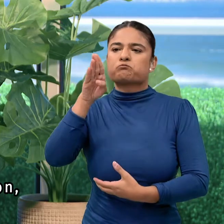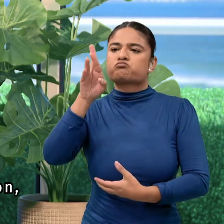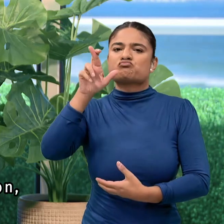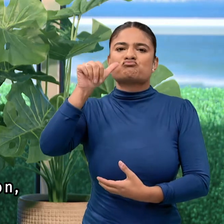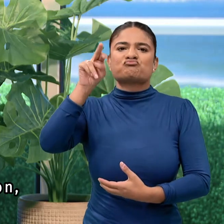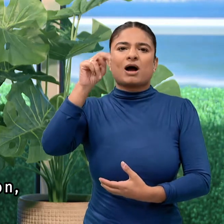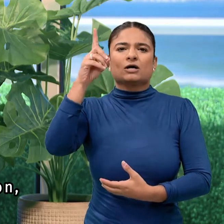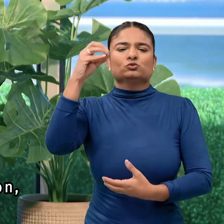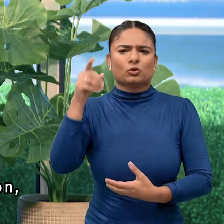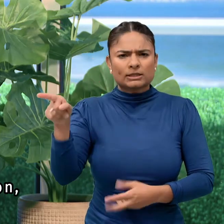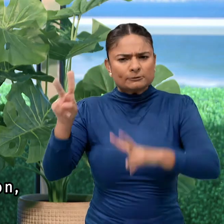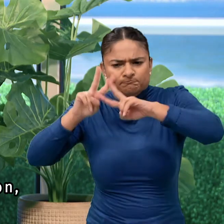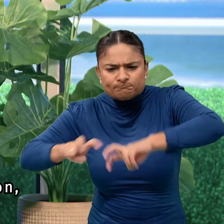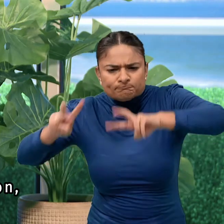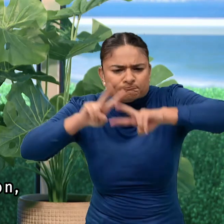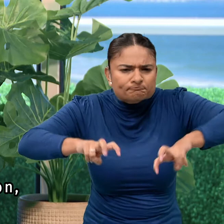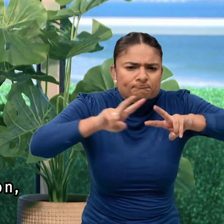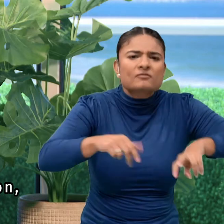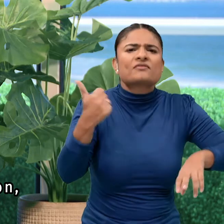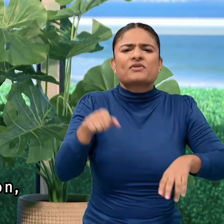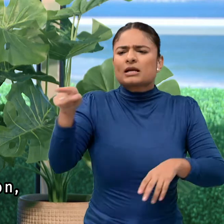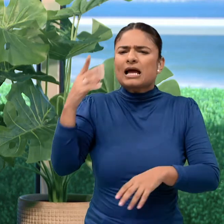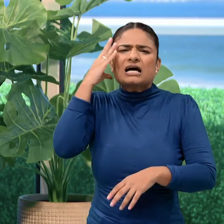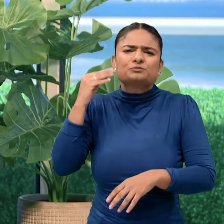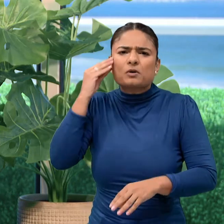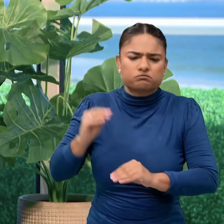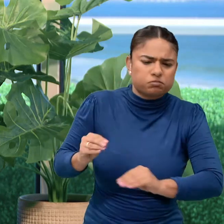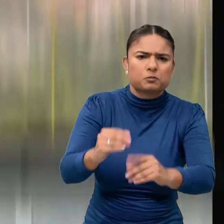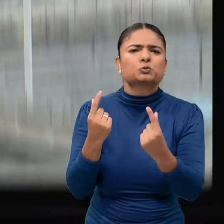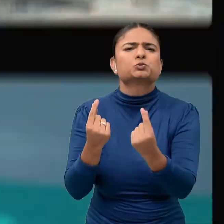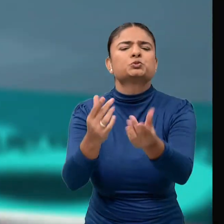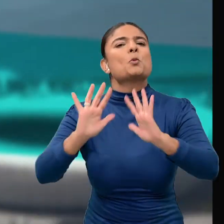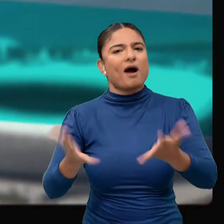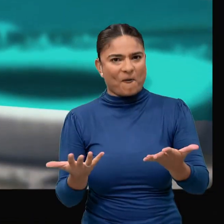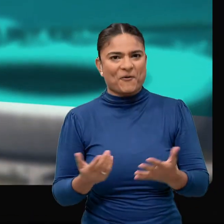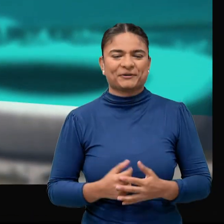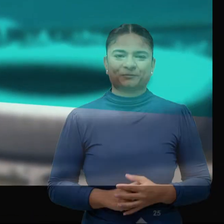We hear more about the research on mobility being done at his foundation, Walking with Brandon.